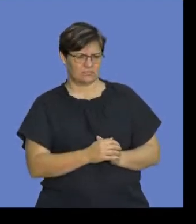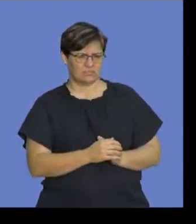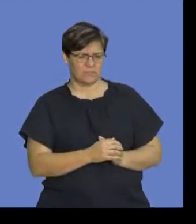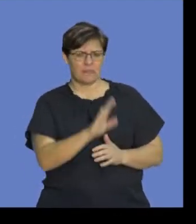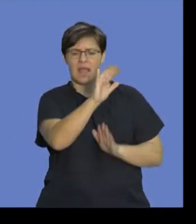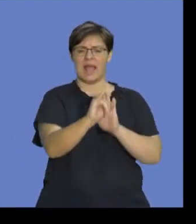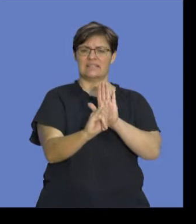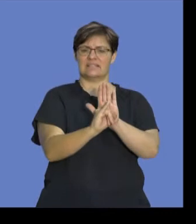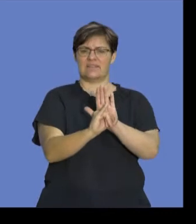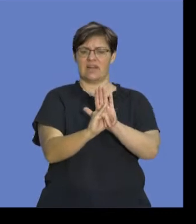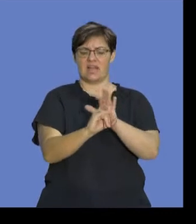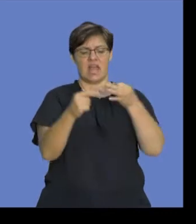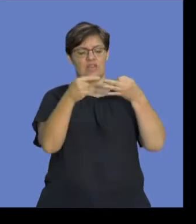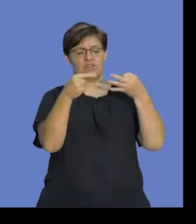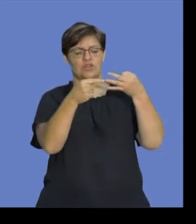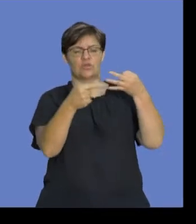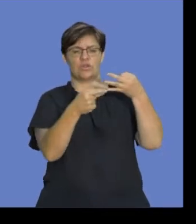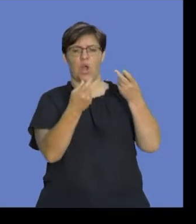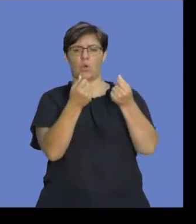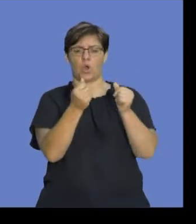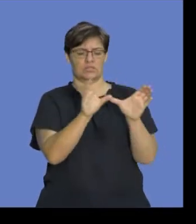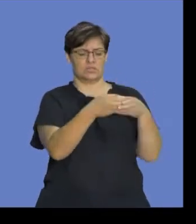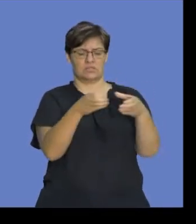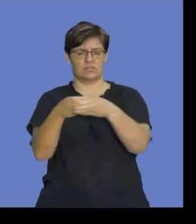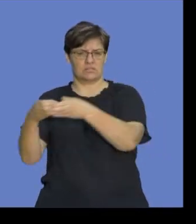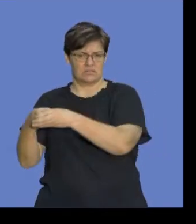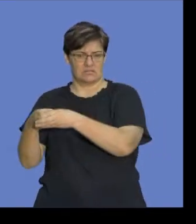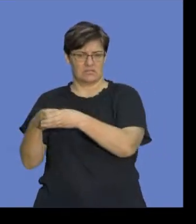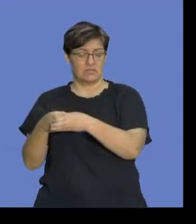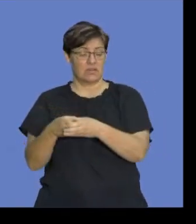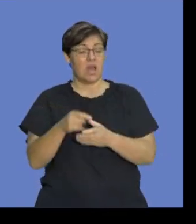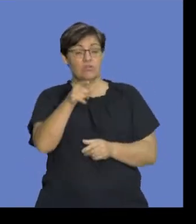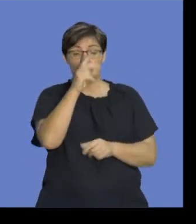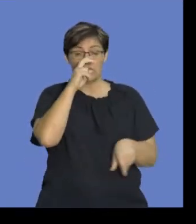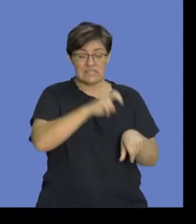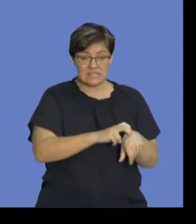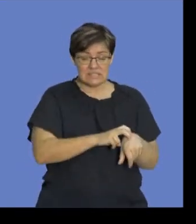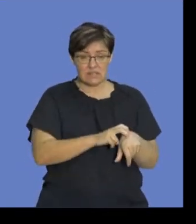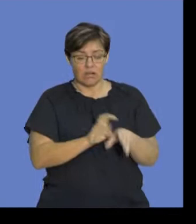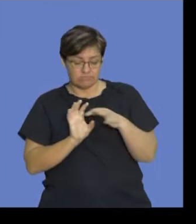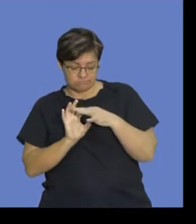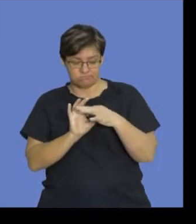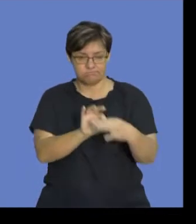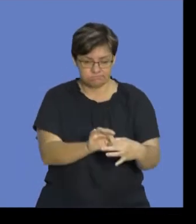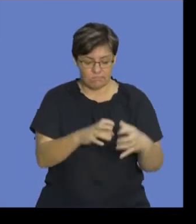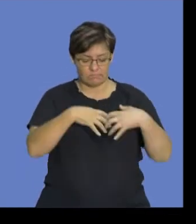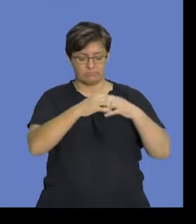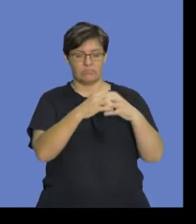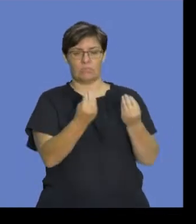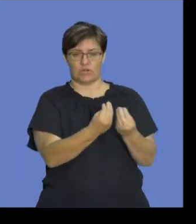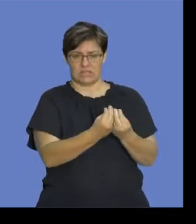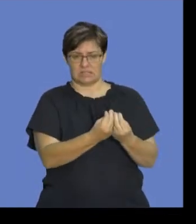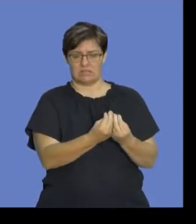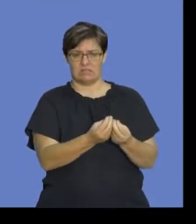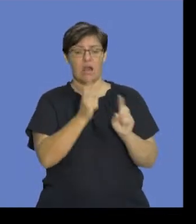say, identify three cost components that you will have that relate to the making